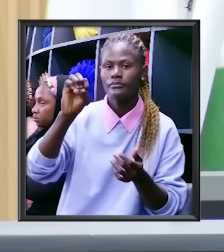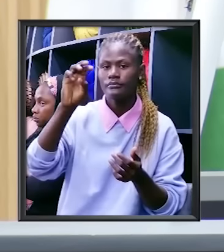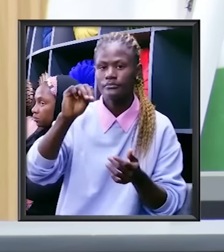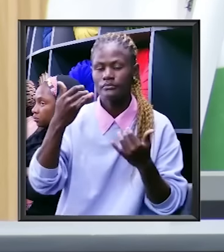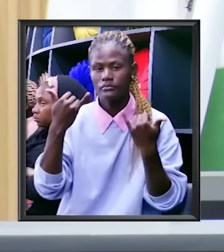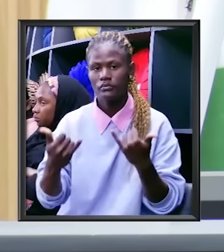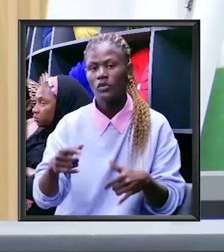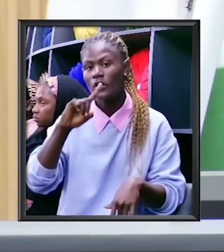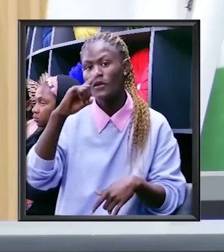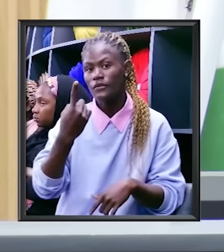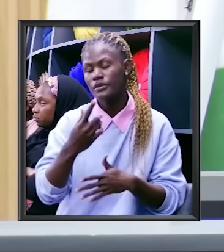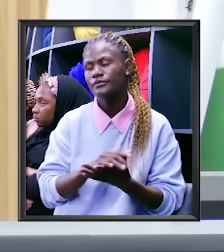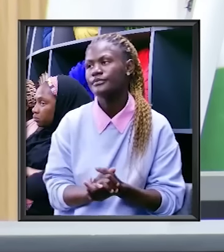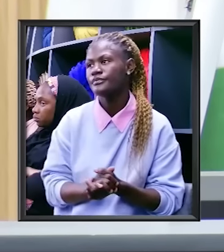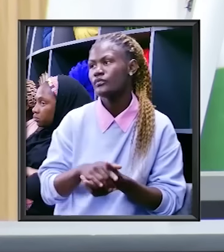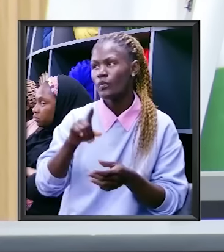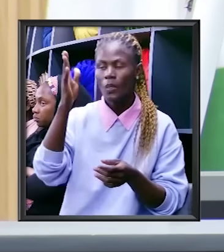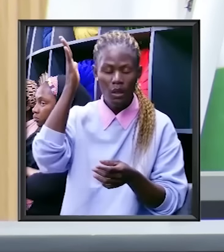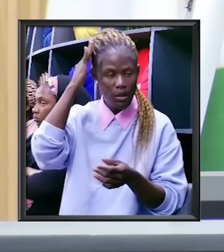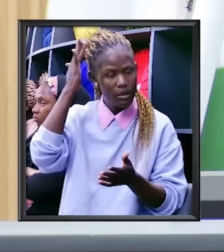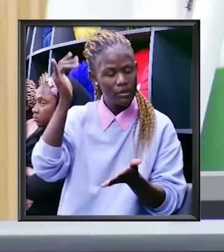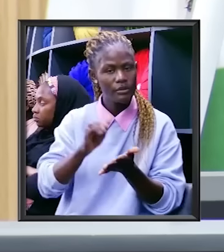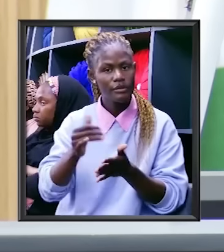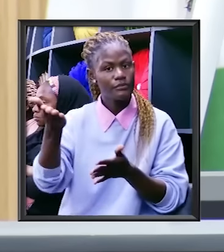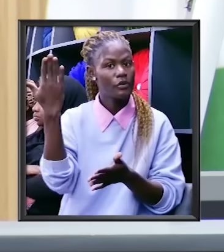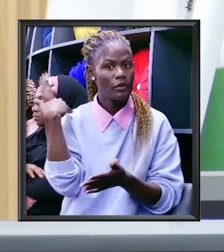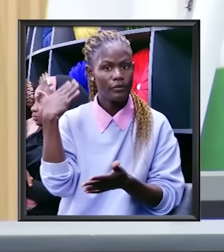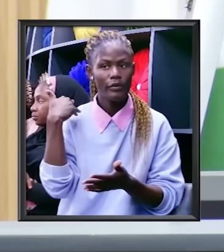First of all, you know, say those days,